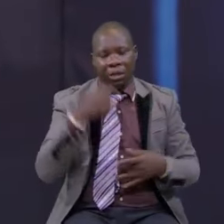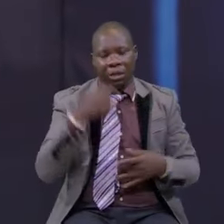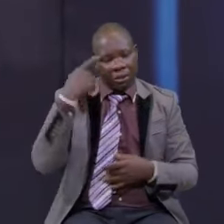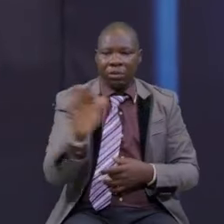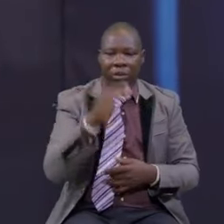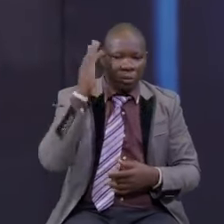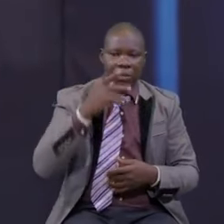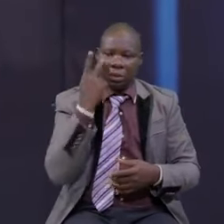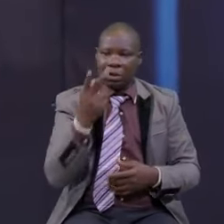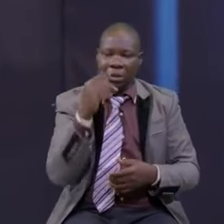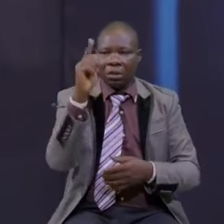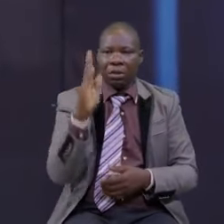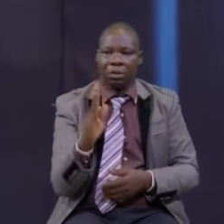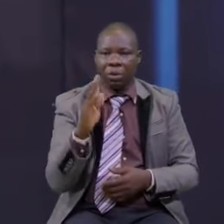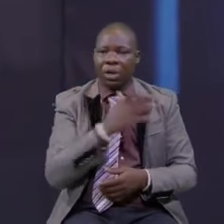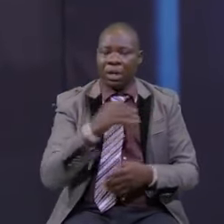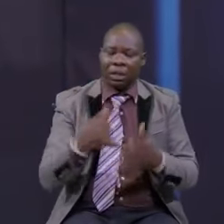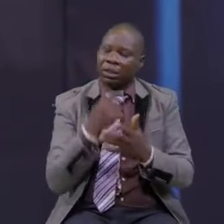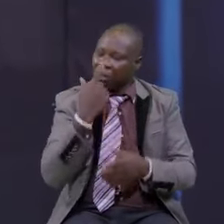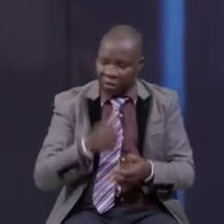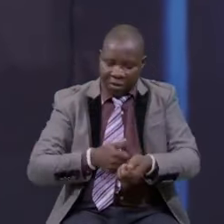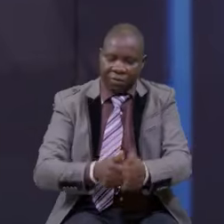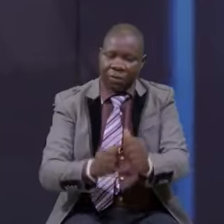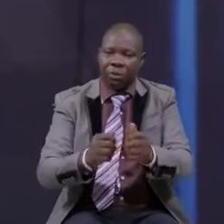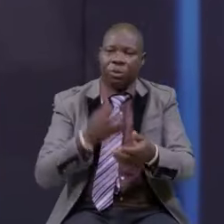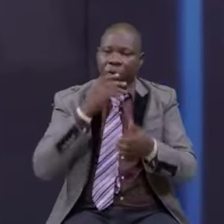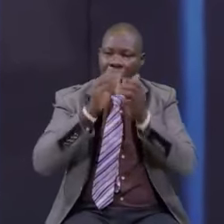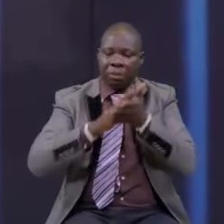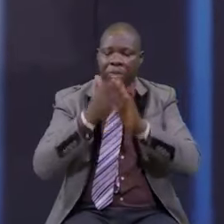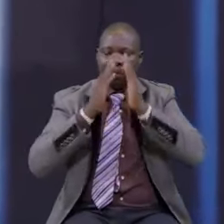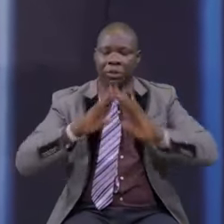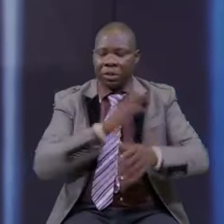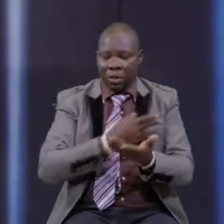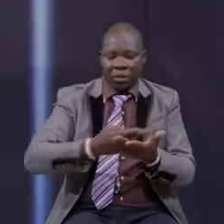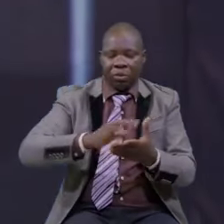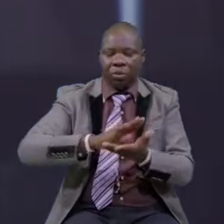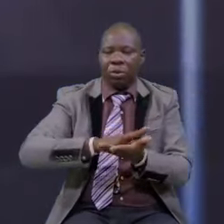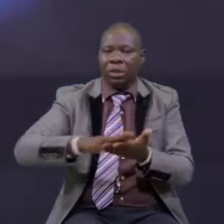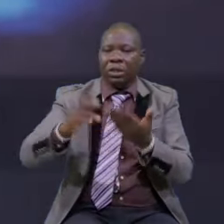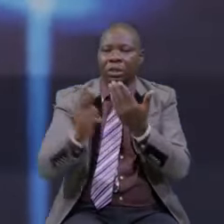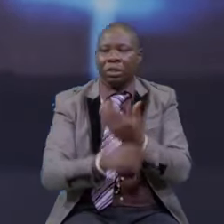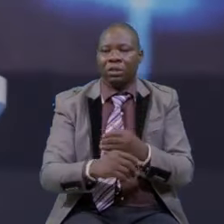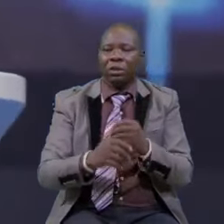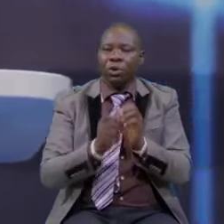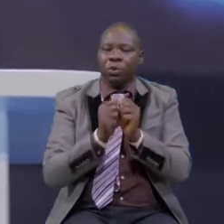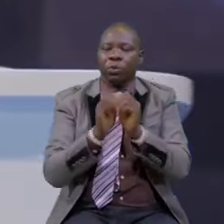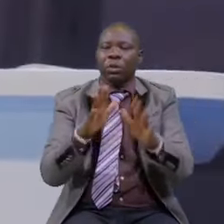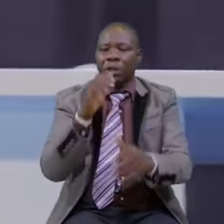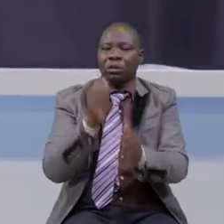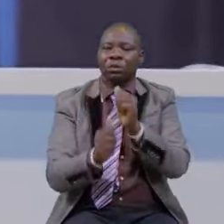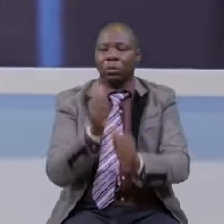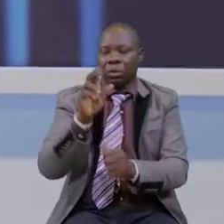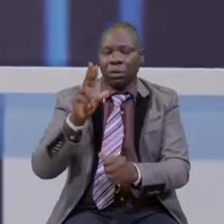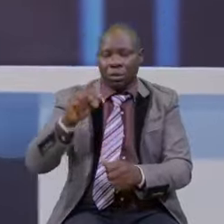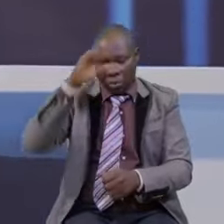says, follow peace and holiness, without which no man, no apostle,